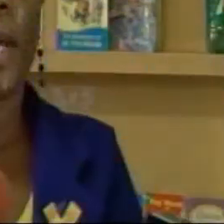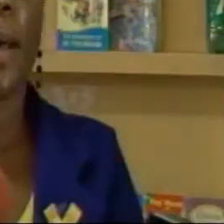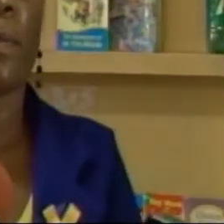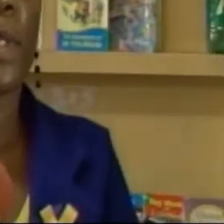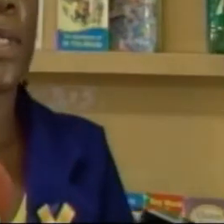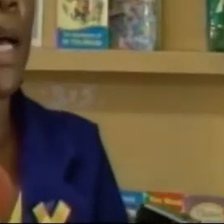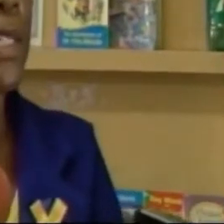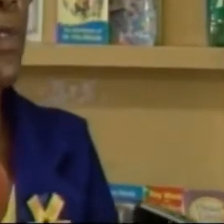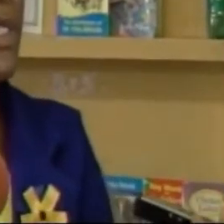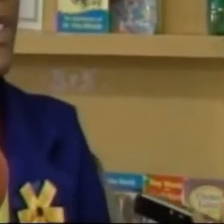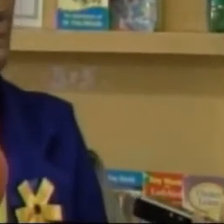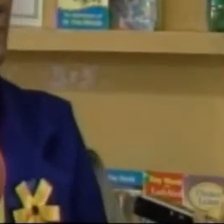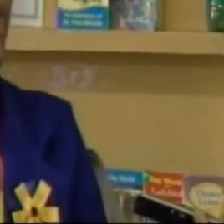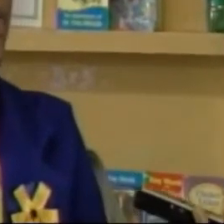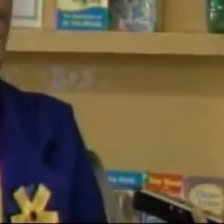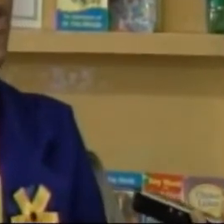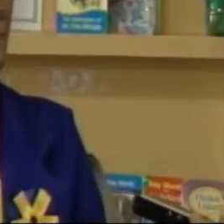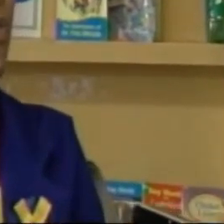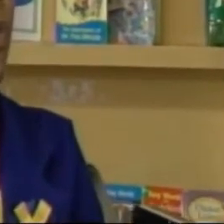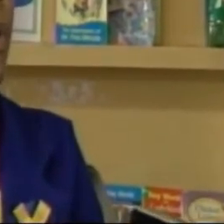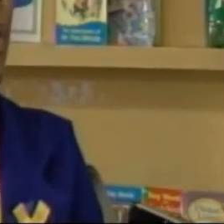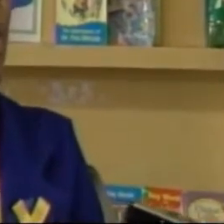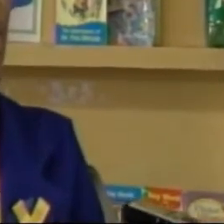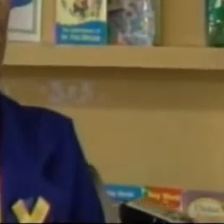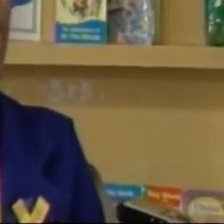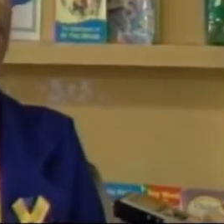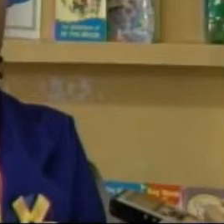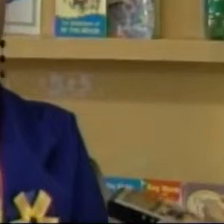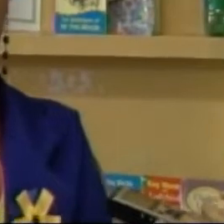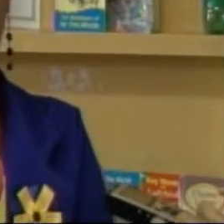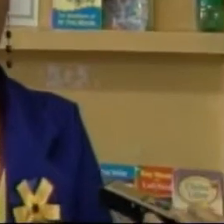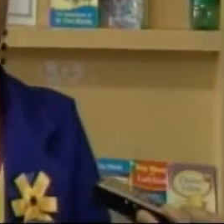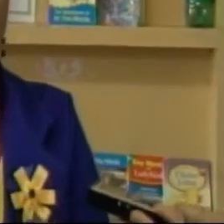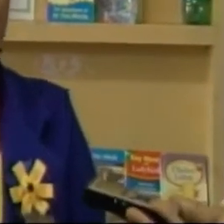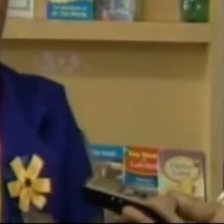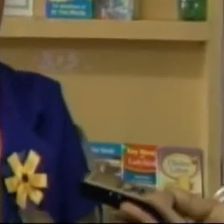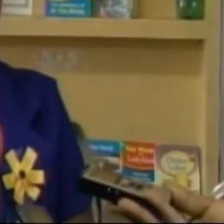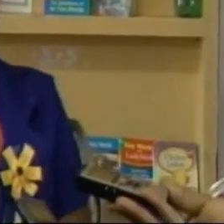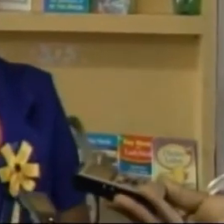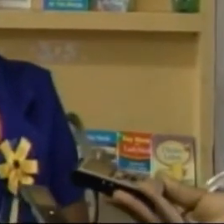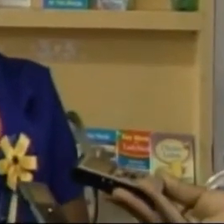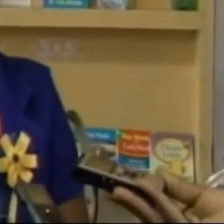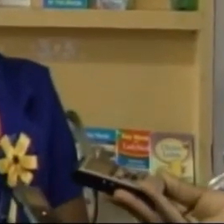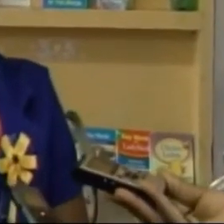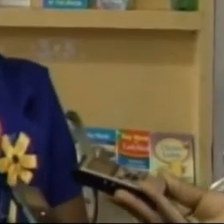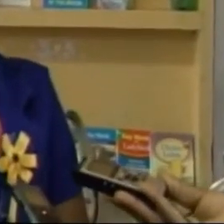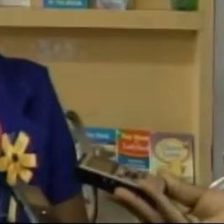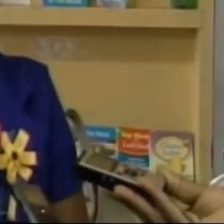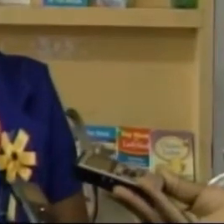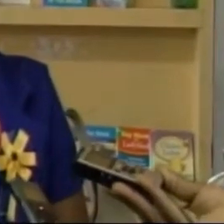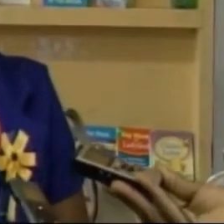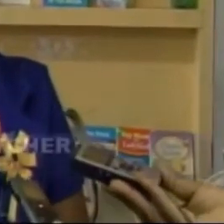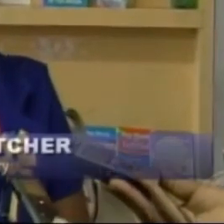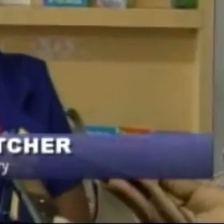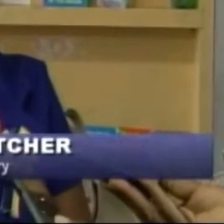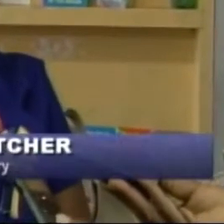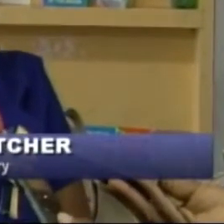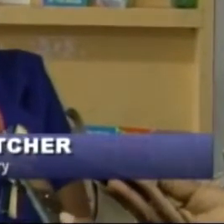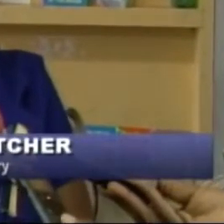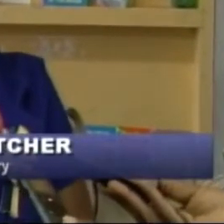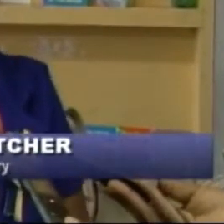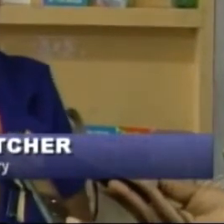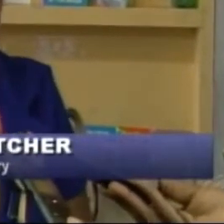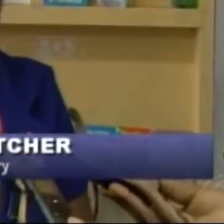Once we have these activities, we find that the children are really keen and interested in reading. However, if we stick to